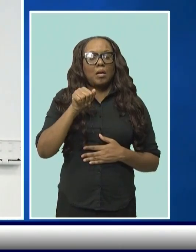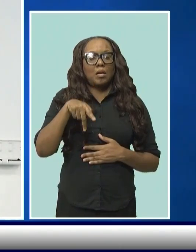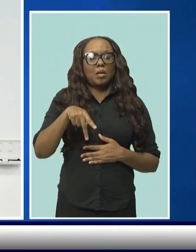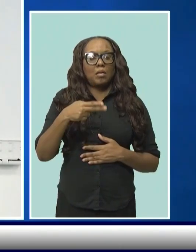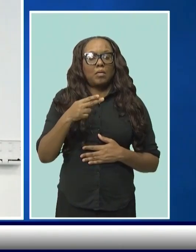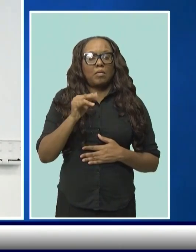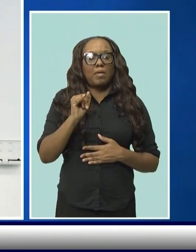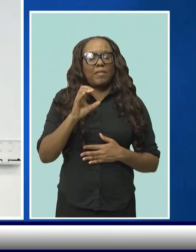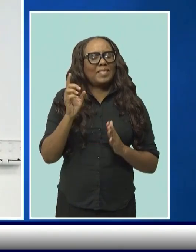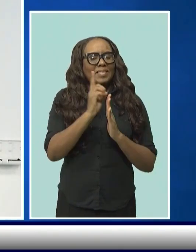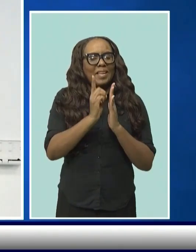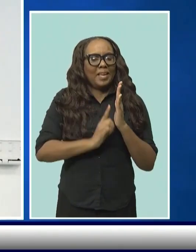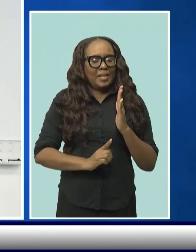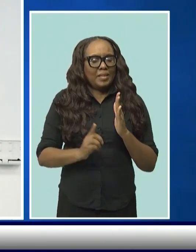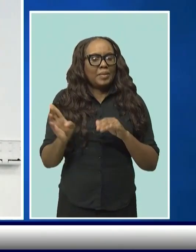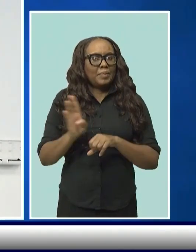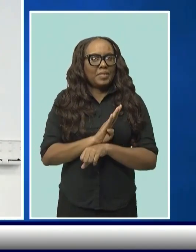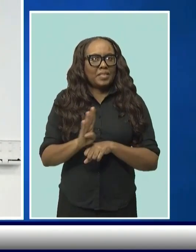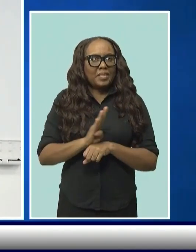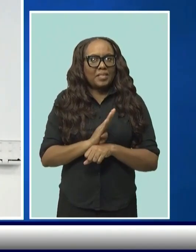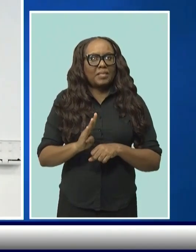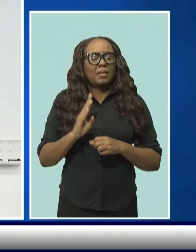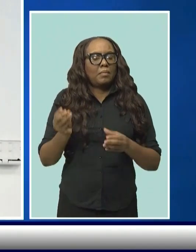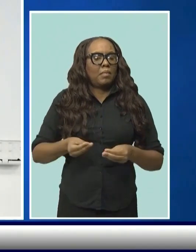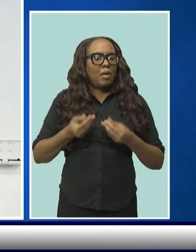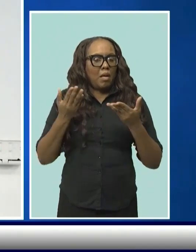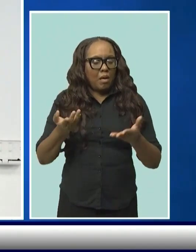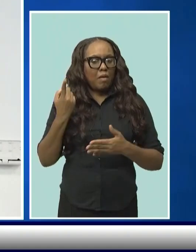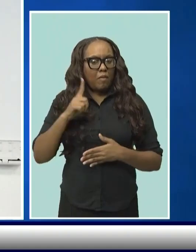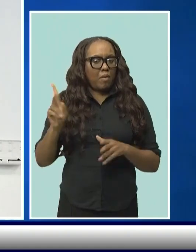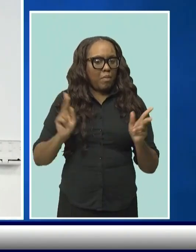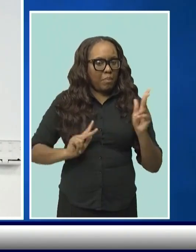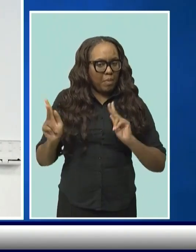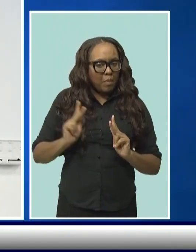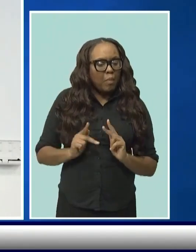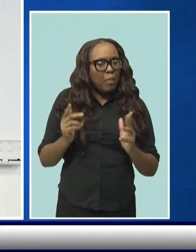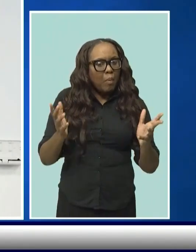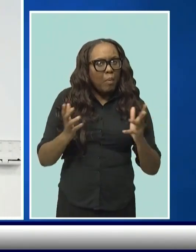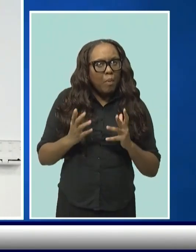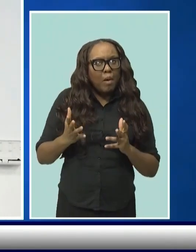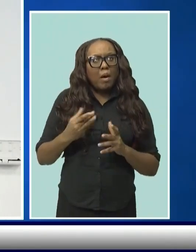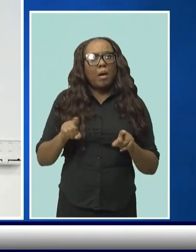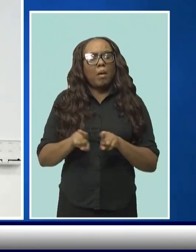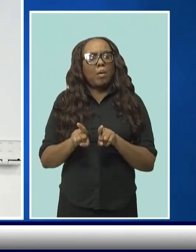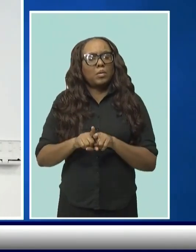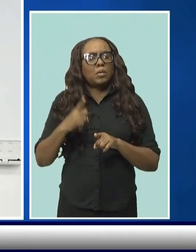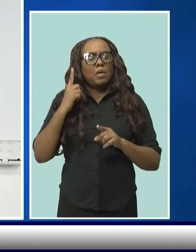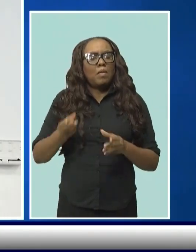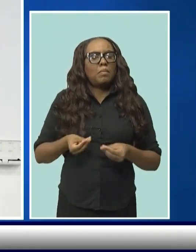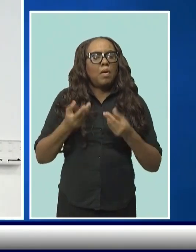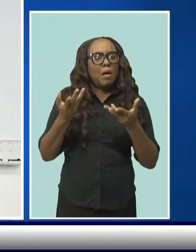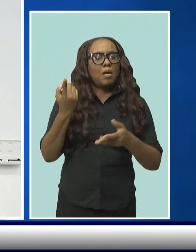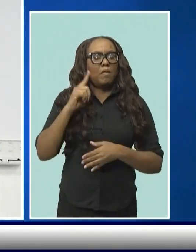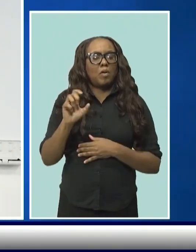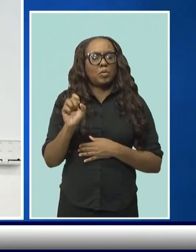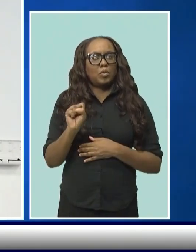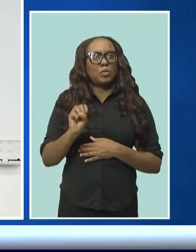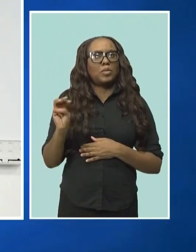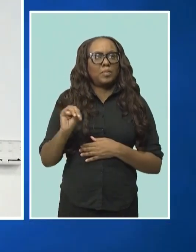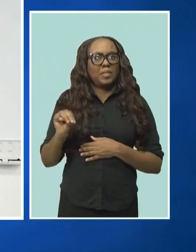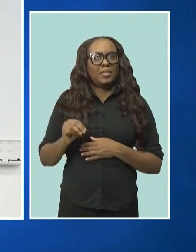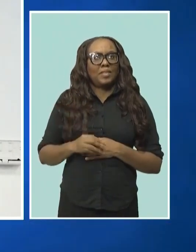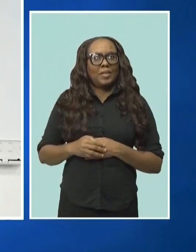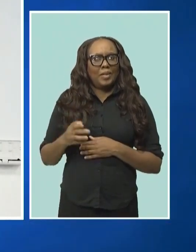creative and affordable graphic design for entrepreneurs. And I also provide social media management so we can all chat